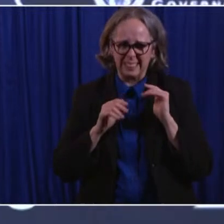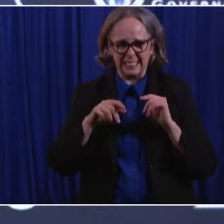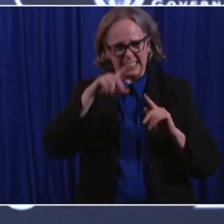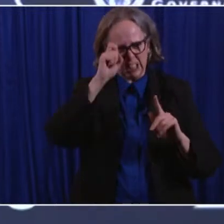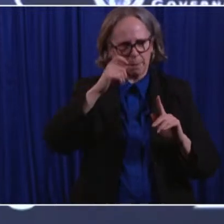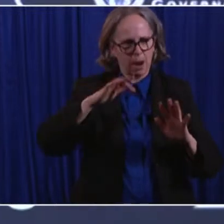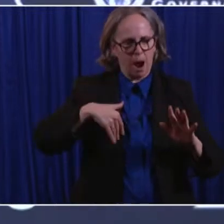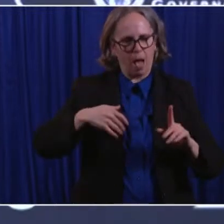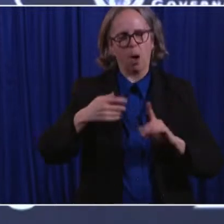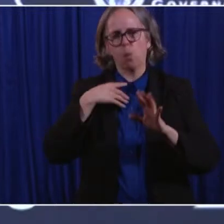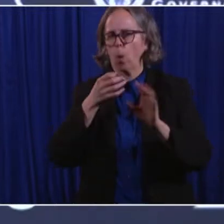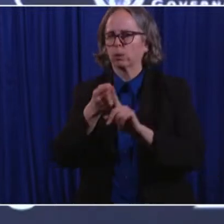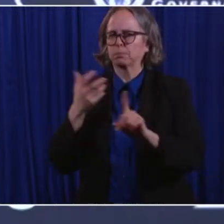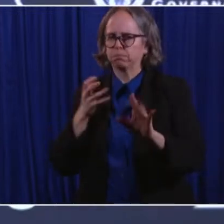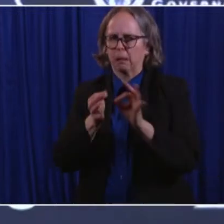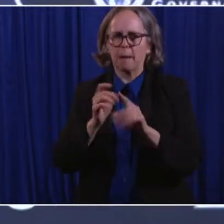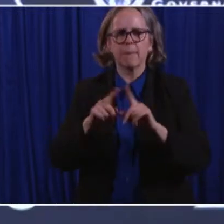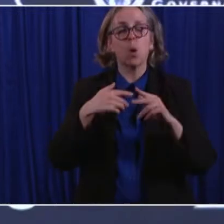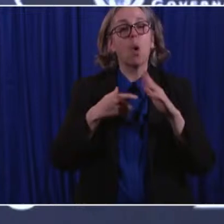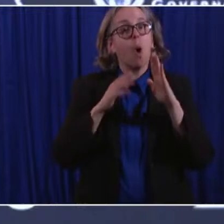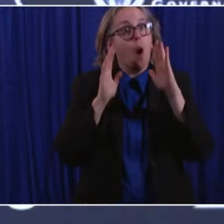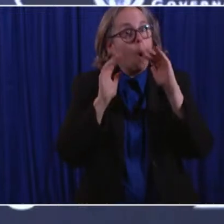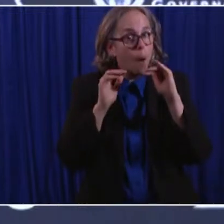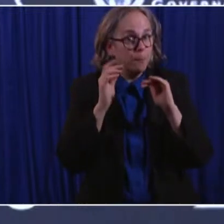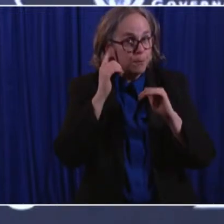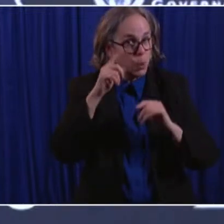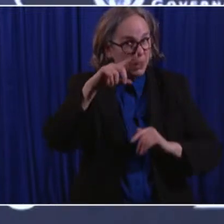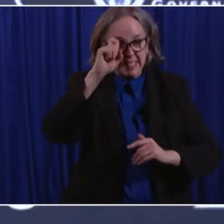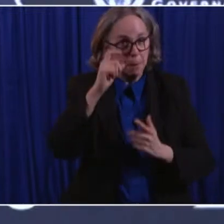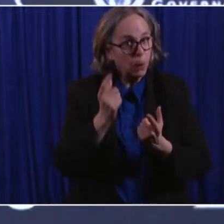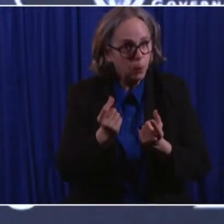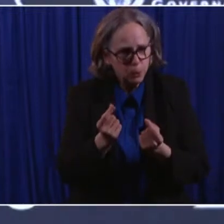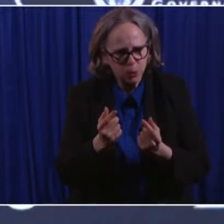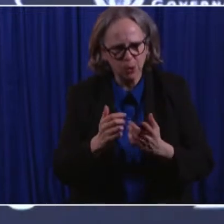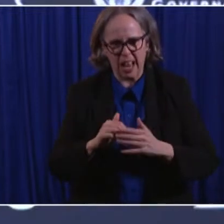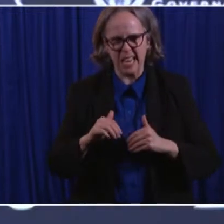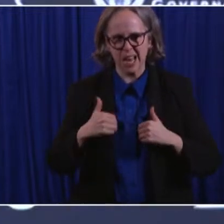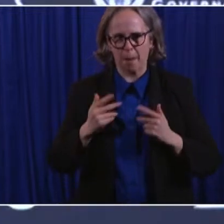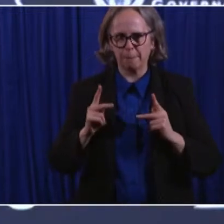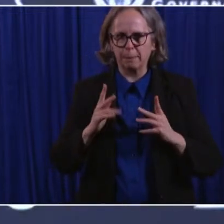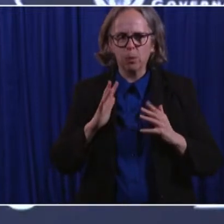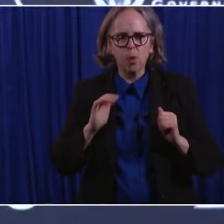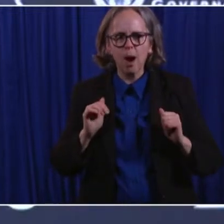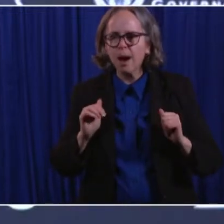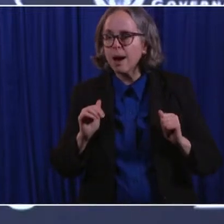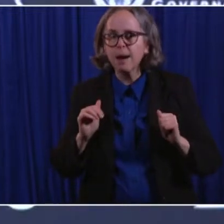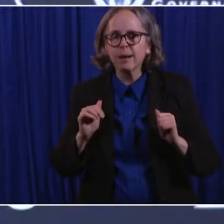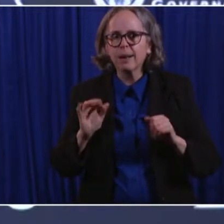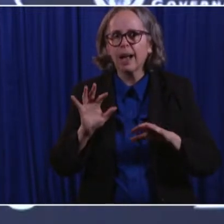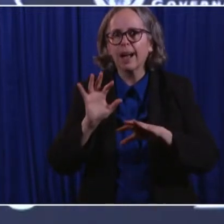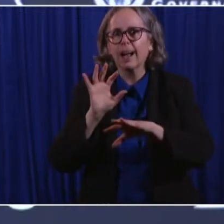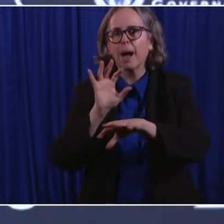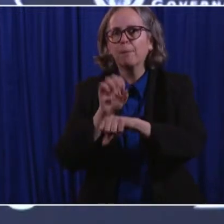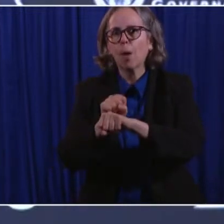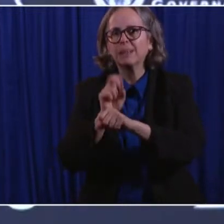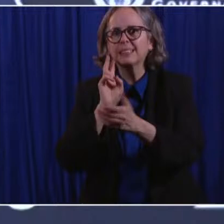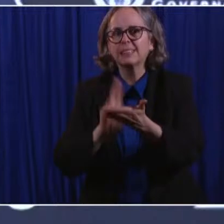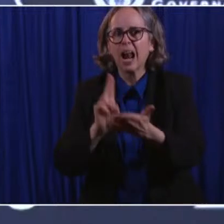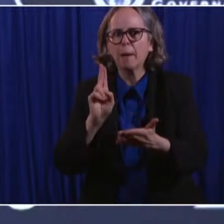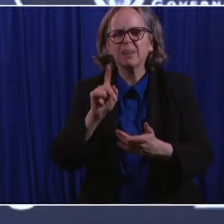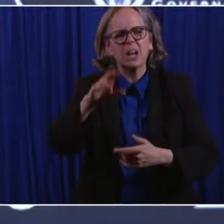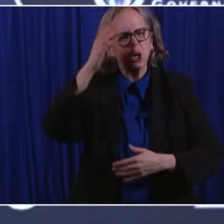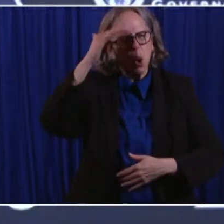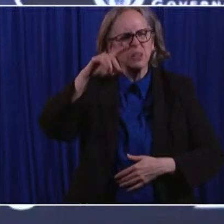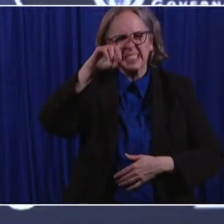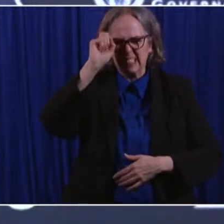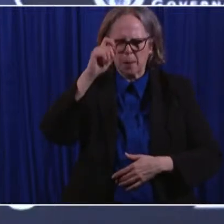young people in the summer will sign up, because we know we're going to have room in the summer.